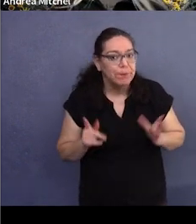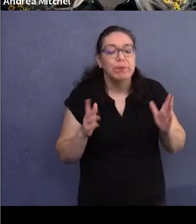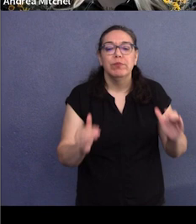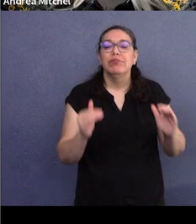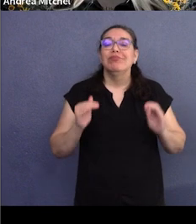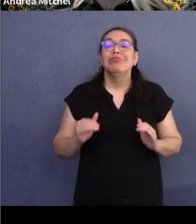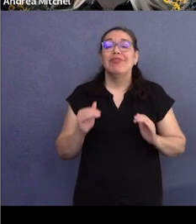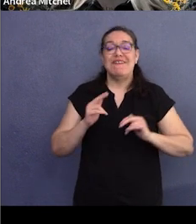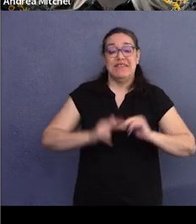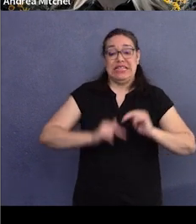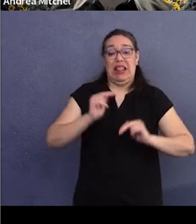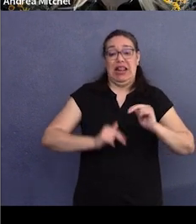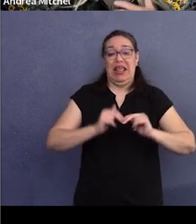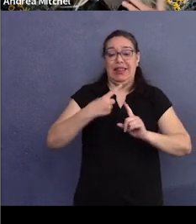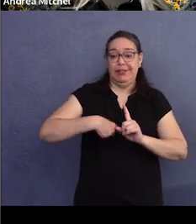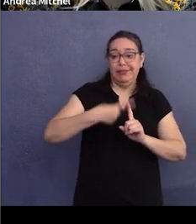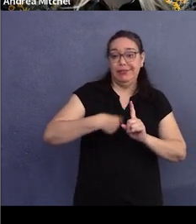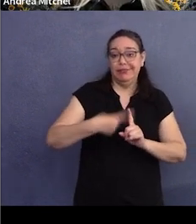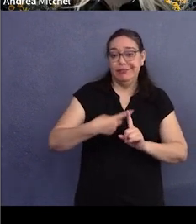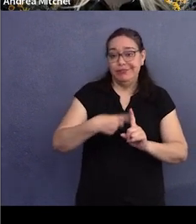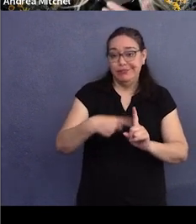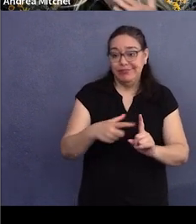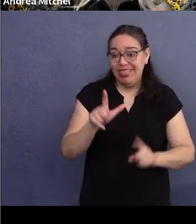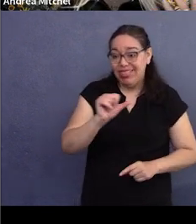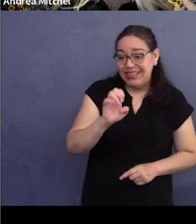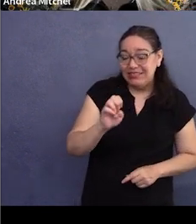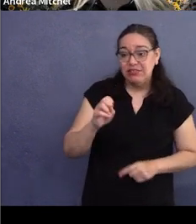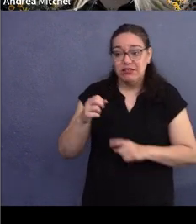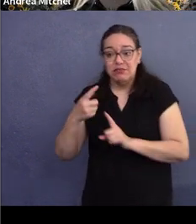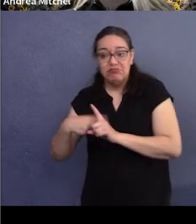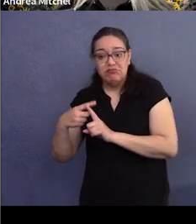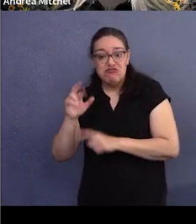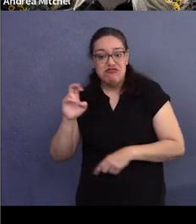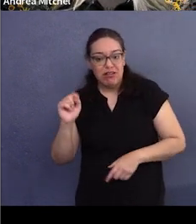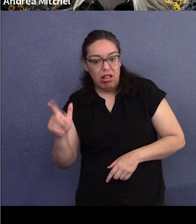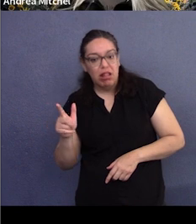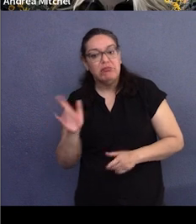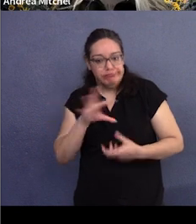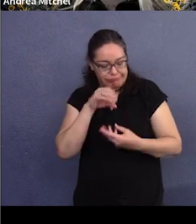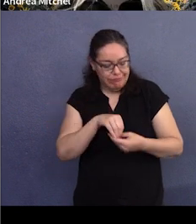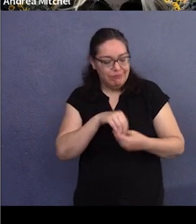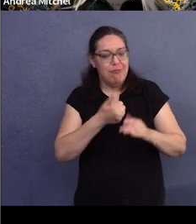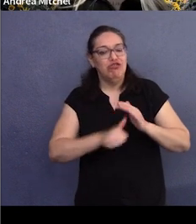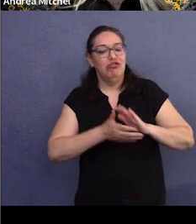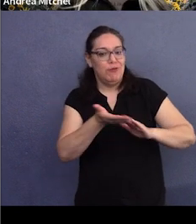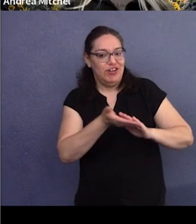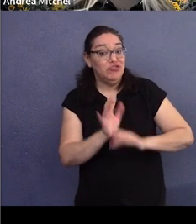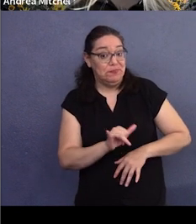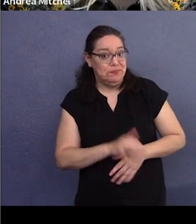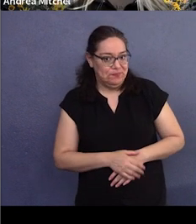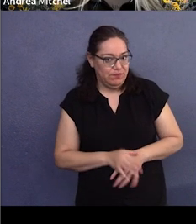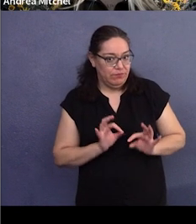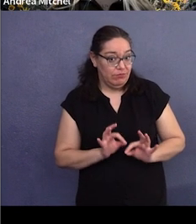thing, facility lease and rental. If you have a facility, that's also part of operations.